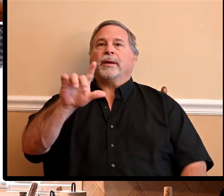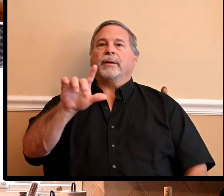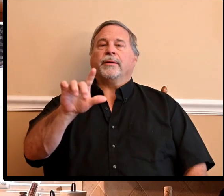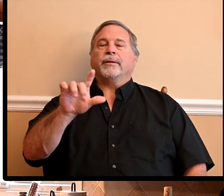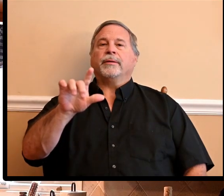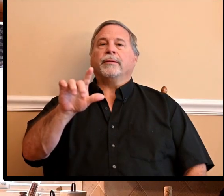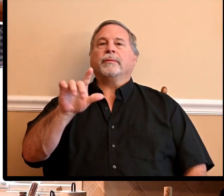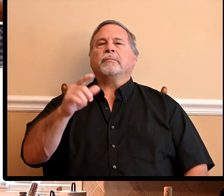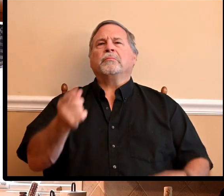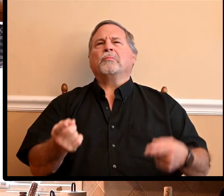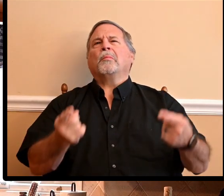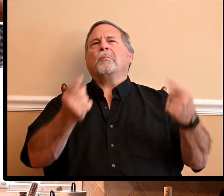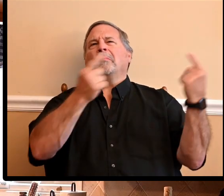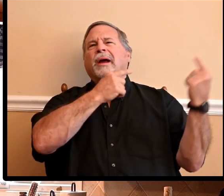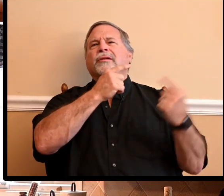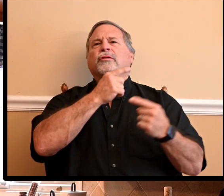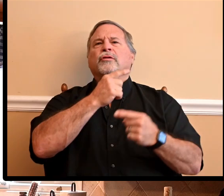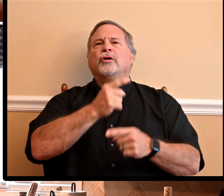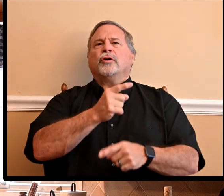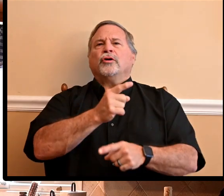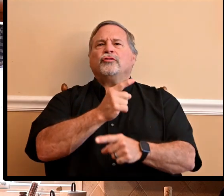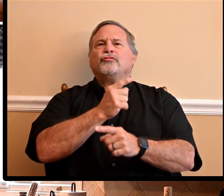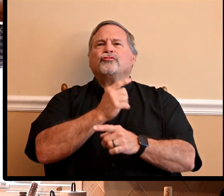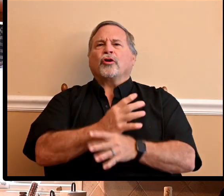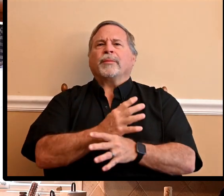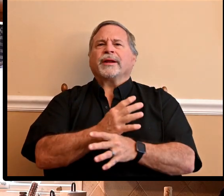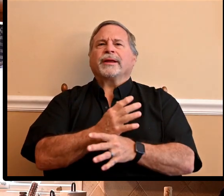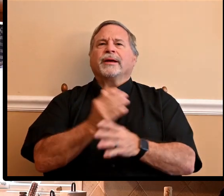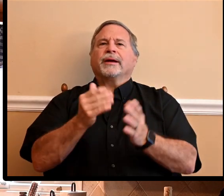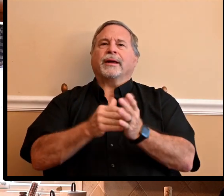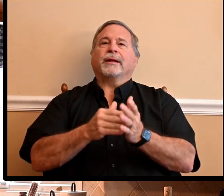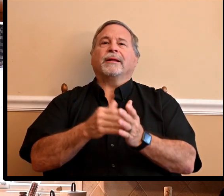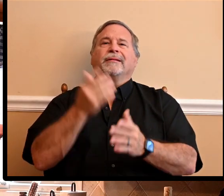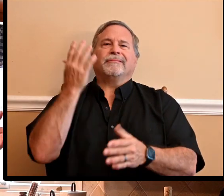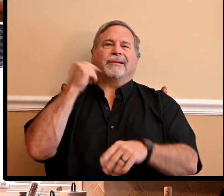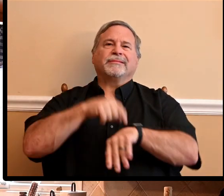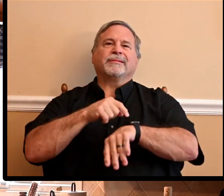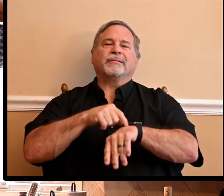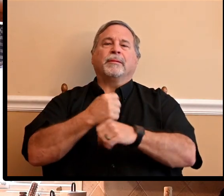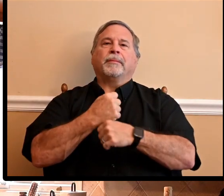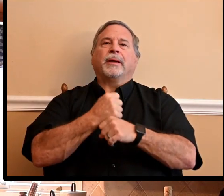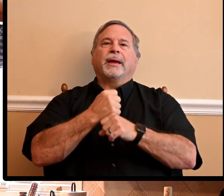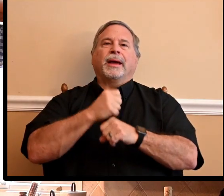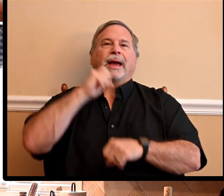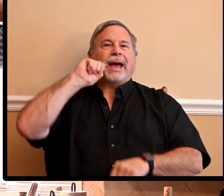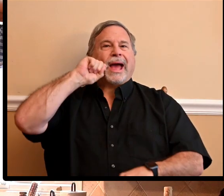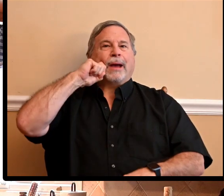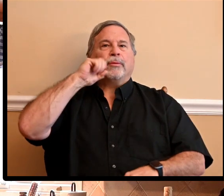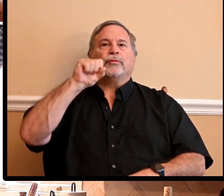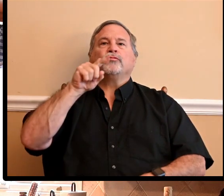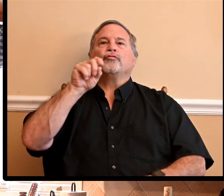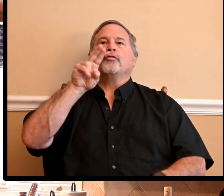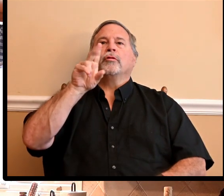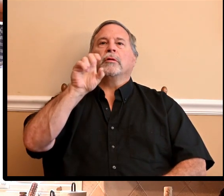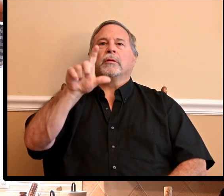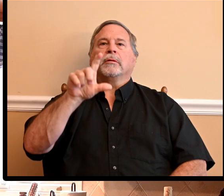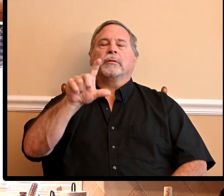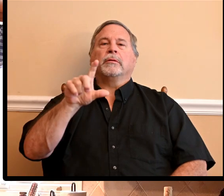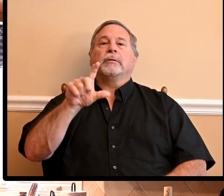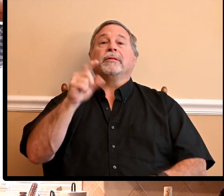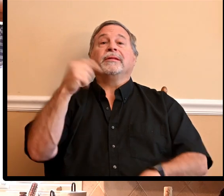So welcome back to Cooking with Bill. We're going back to Germany again. Last time you saw me, we had made an apple